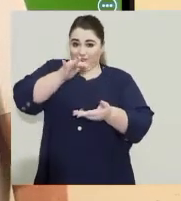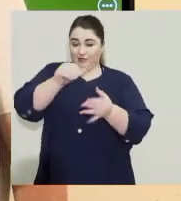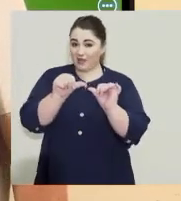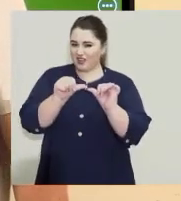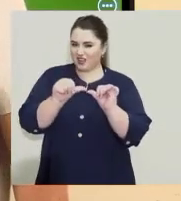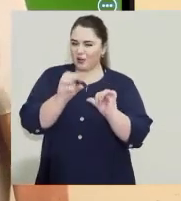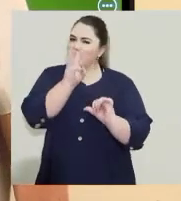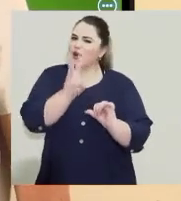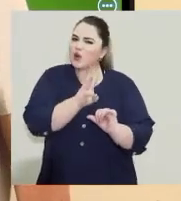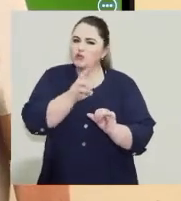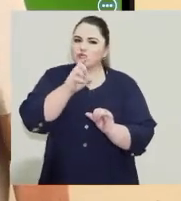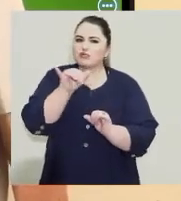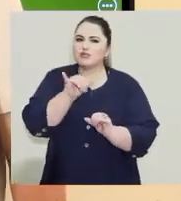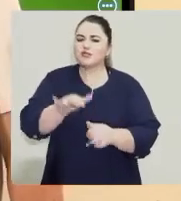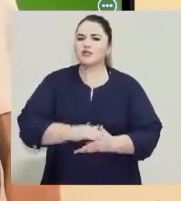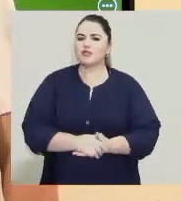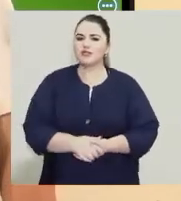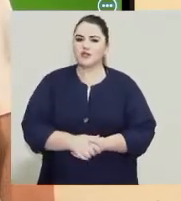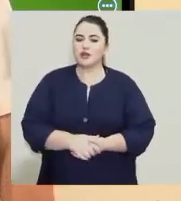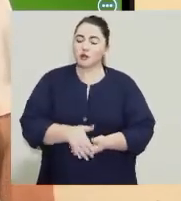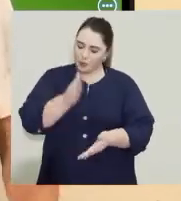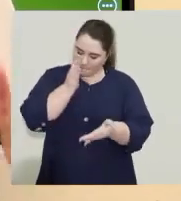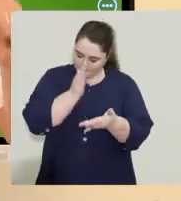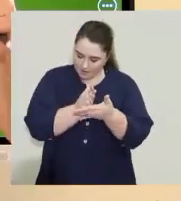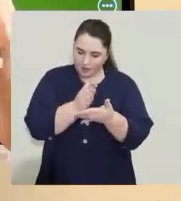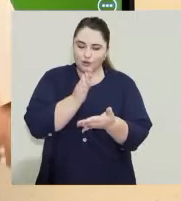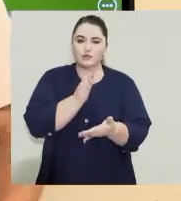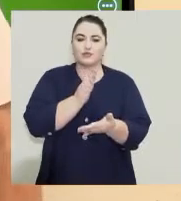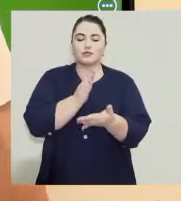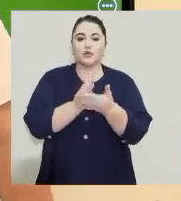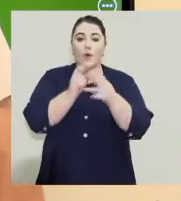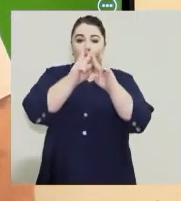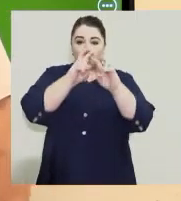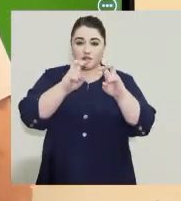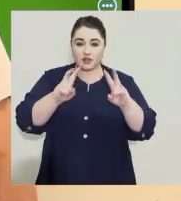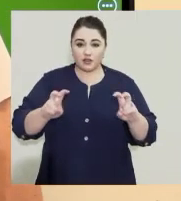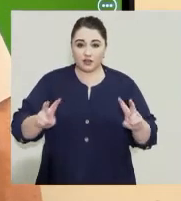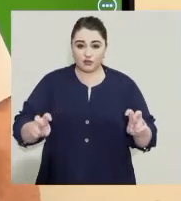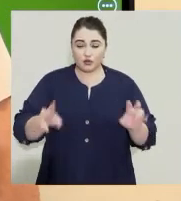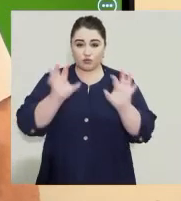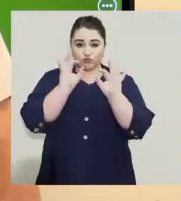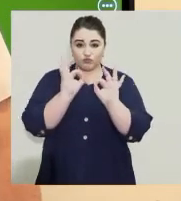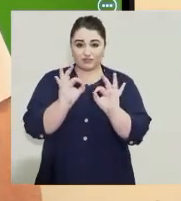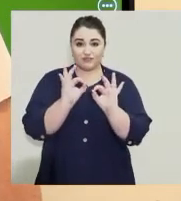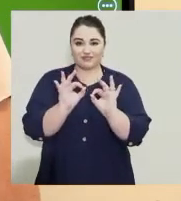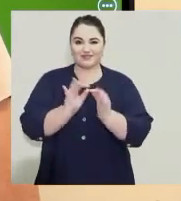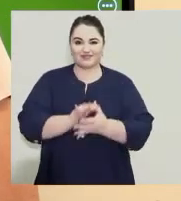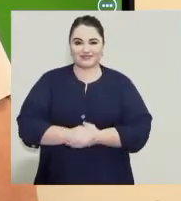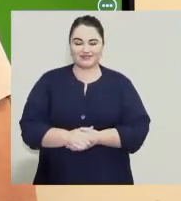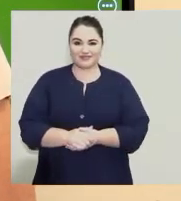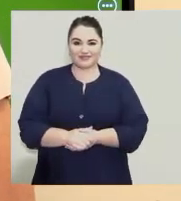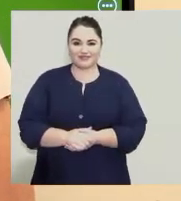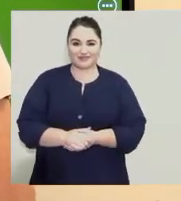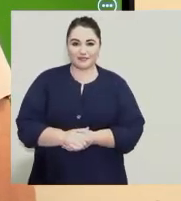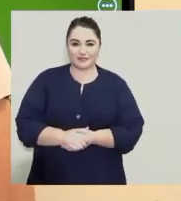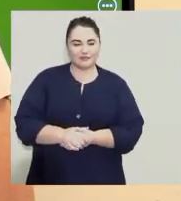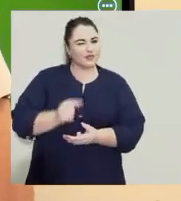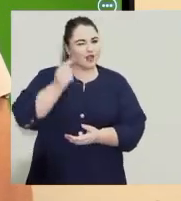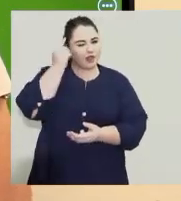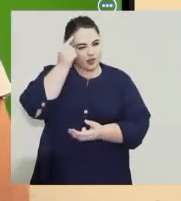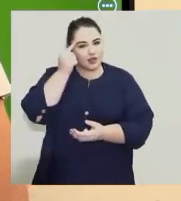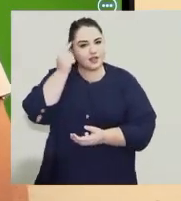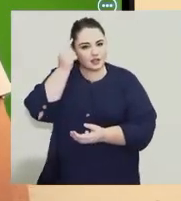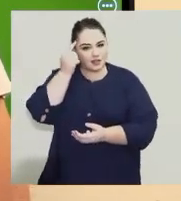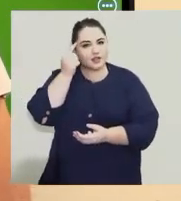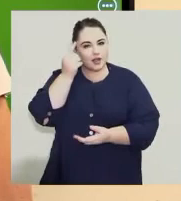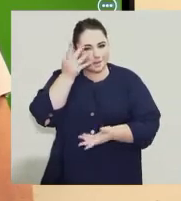precautions would you take to ensure this whole investigation is right? You are thinking and you perhaps writing it